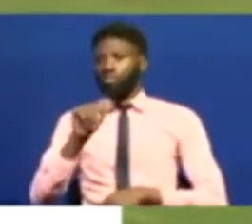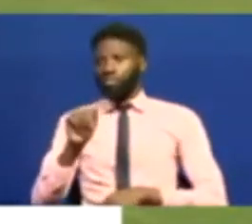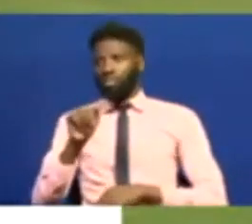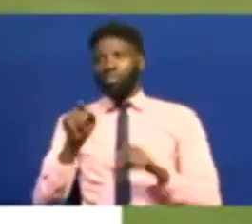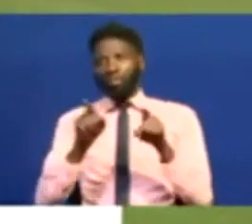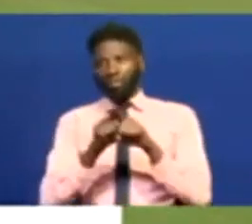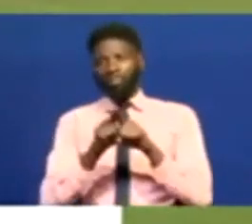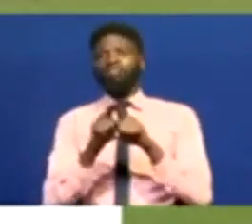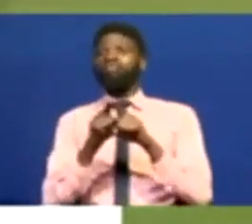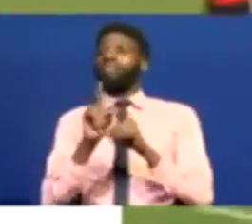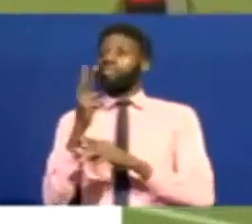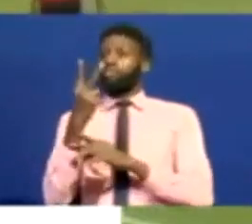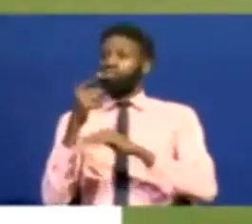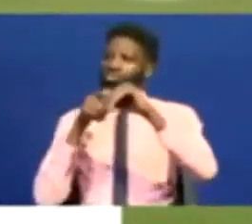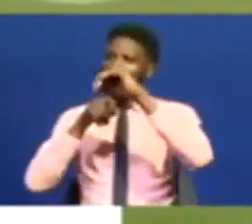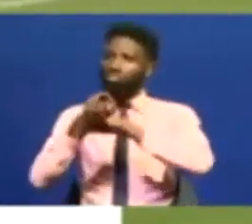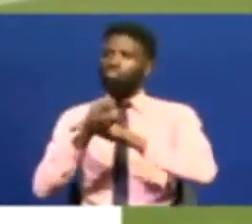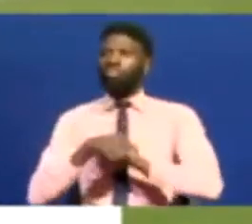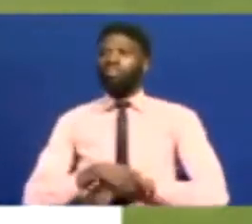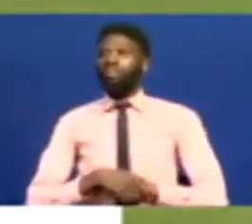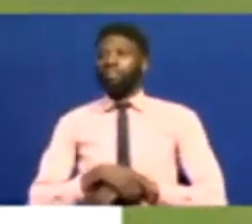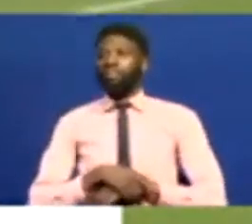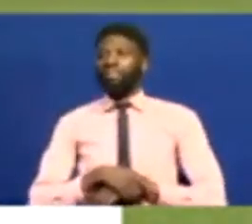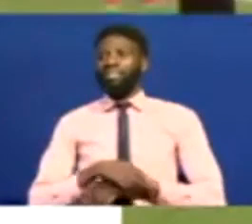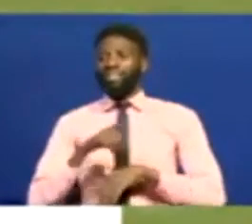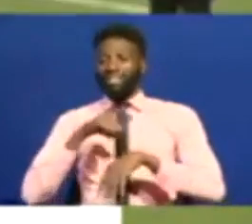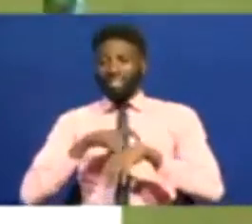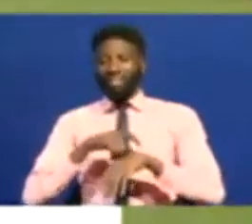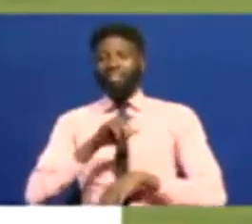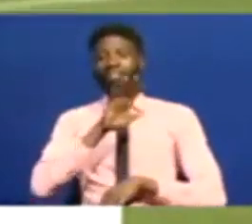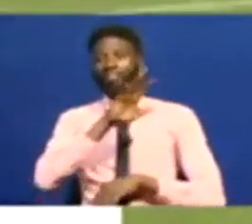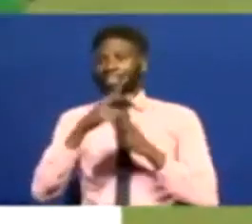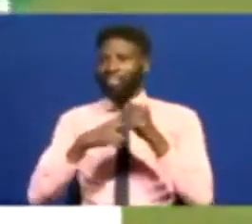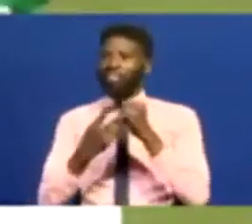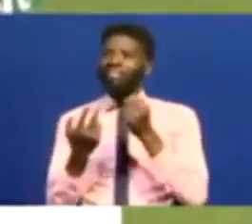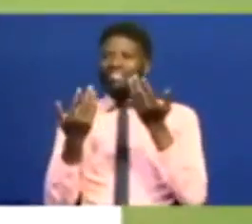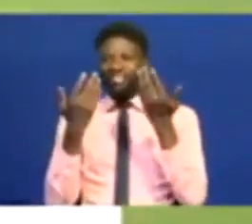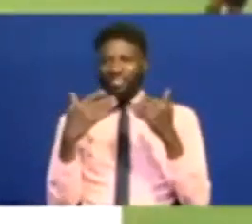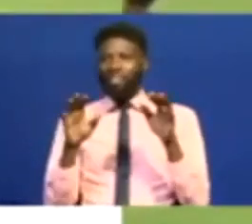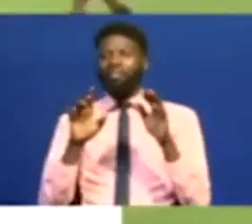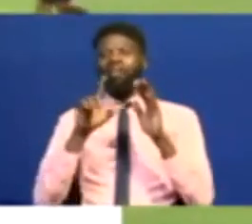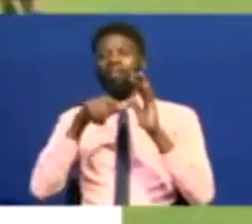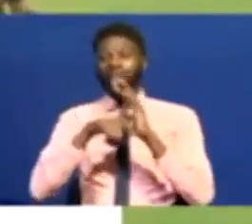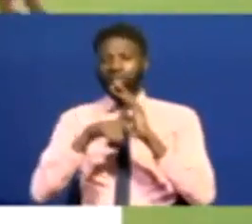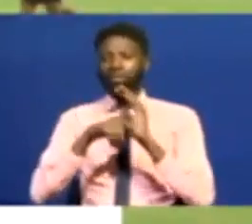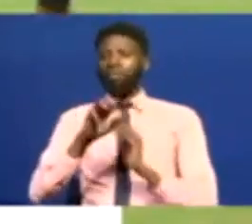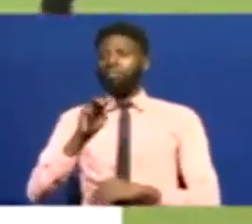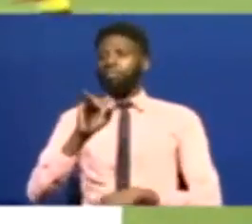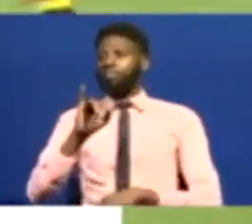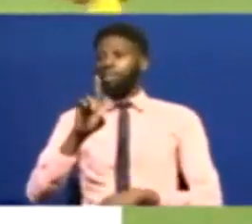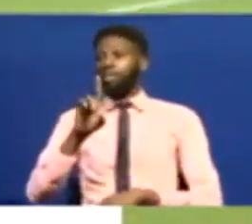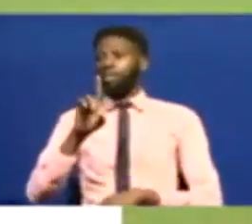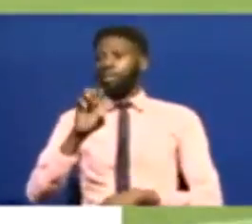minutes later. Arusi completed her brace in the 57th minute before Charity Midewa scored the fourth in the